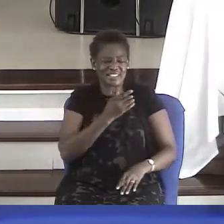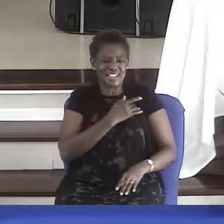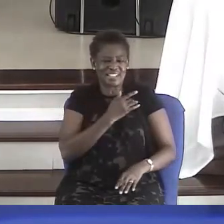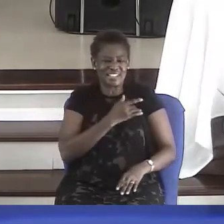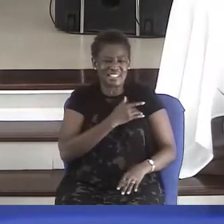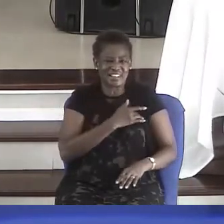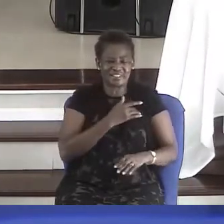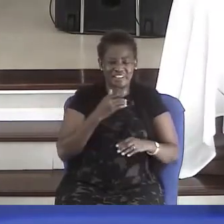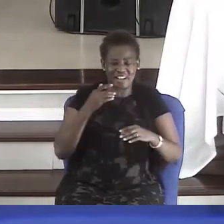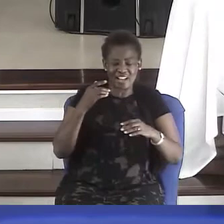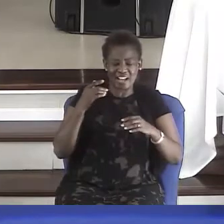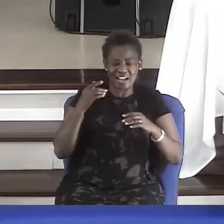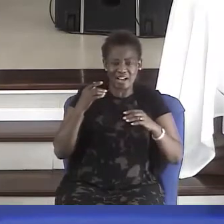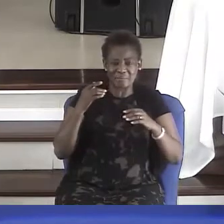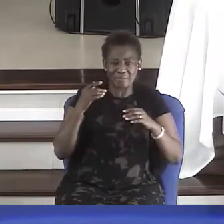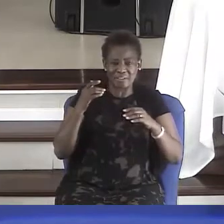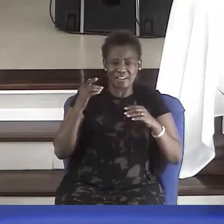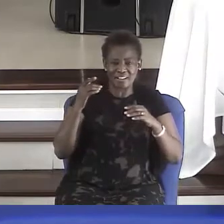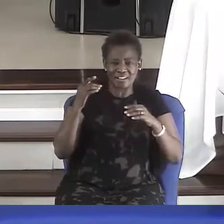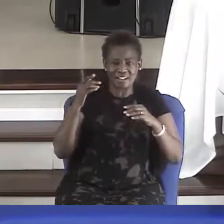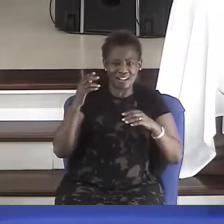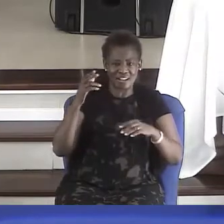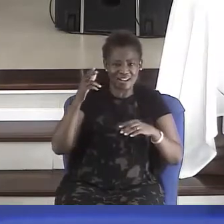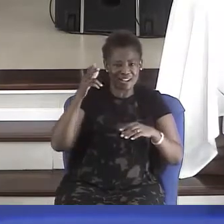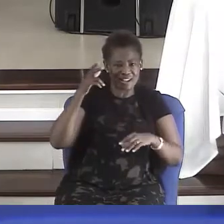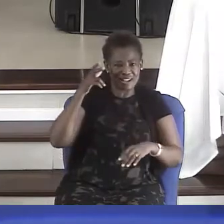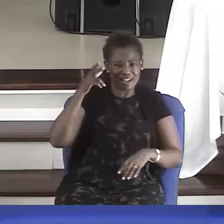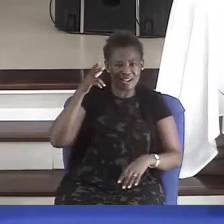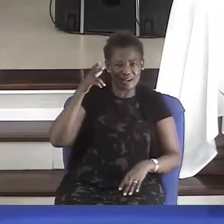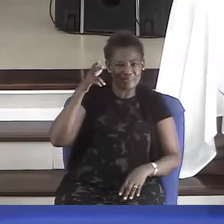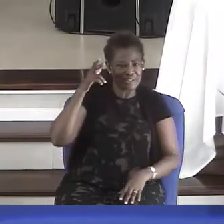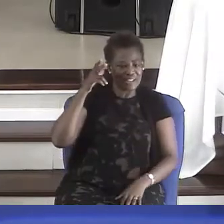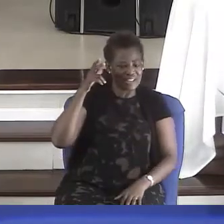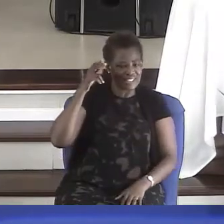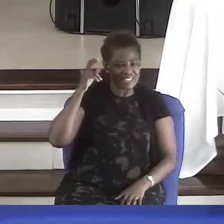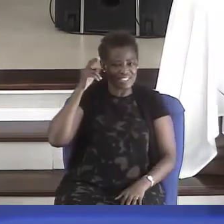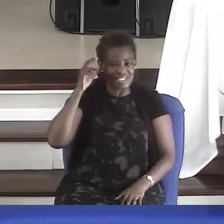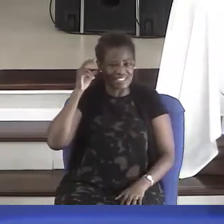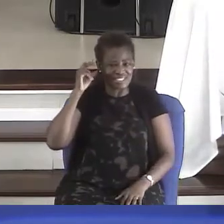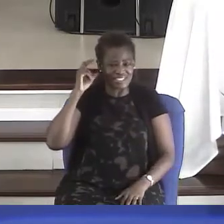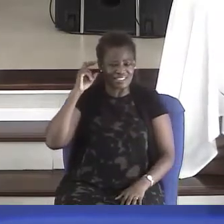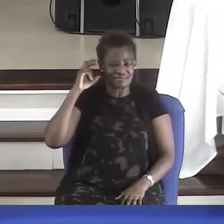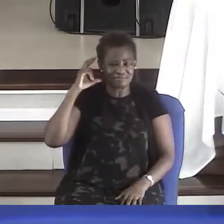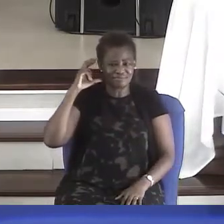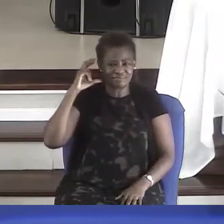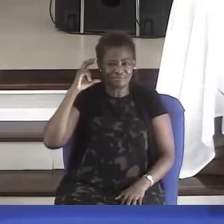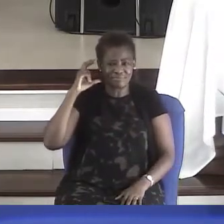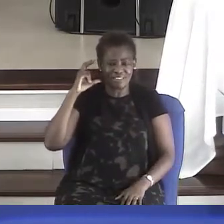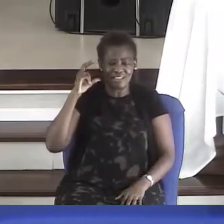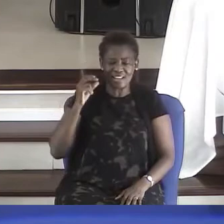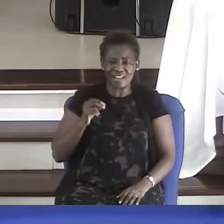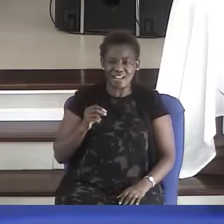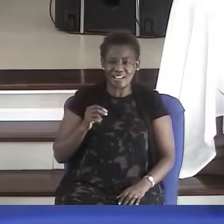You know what they're talking about here? And the surface listening is